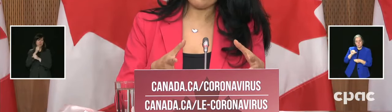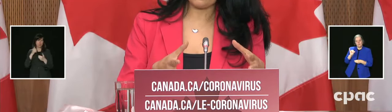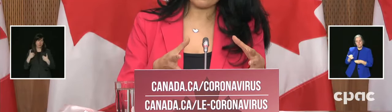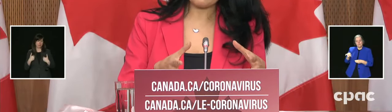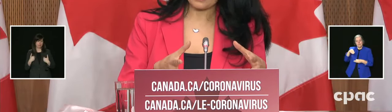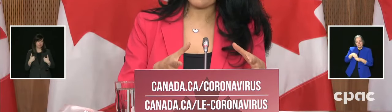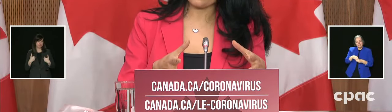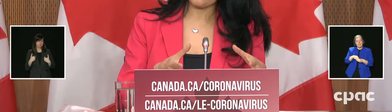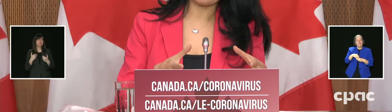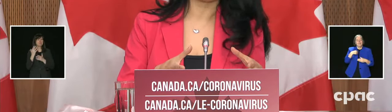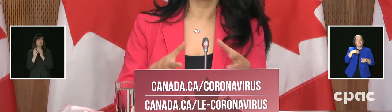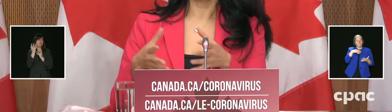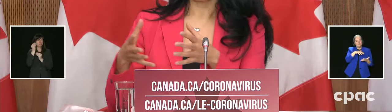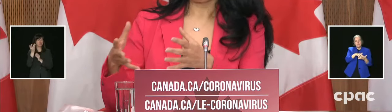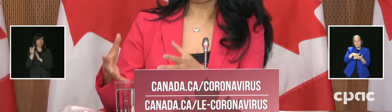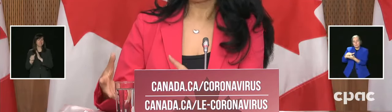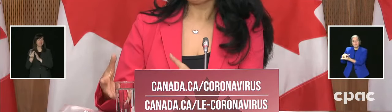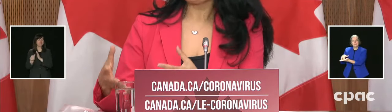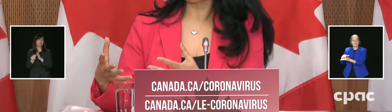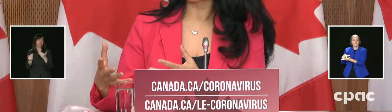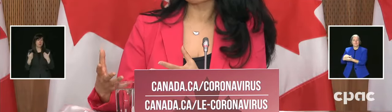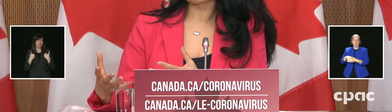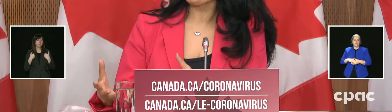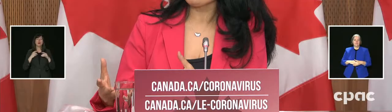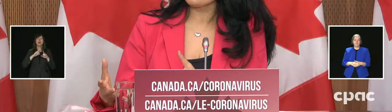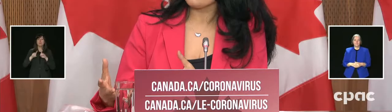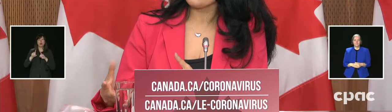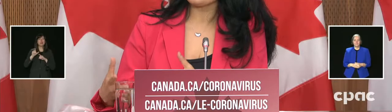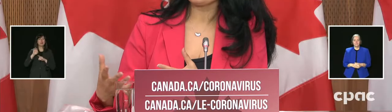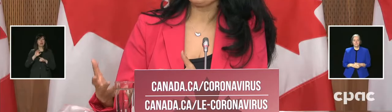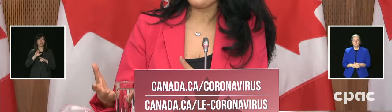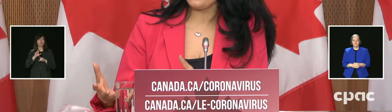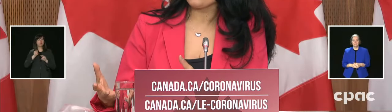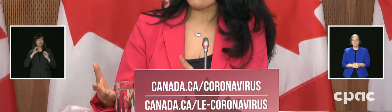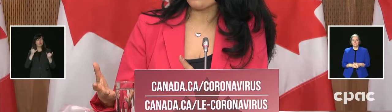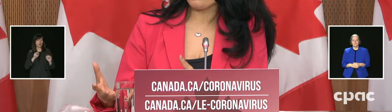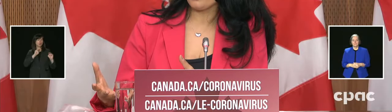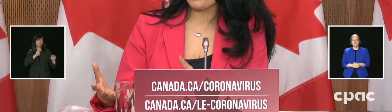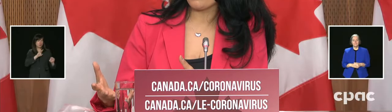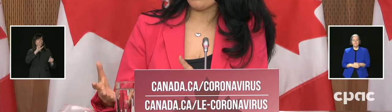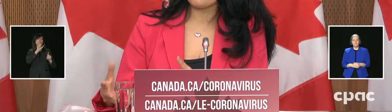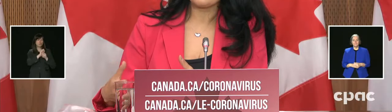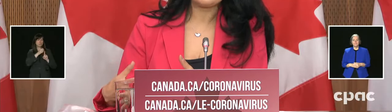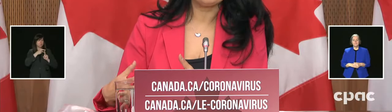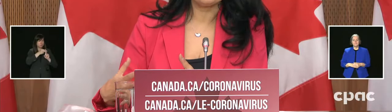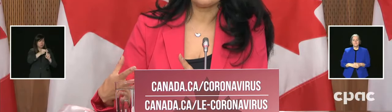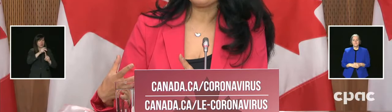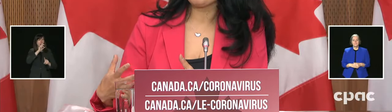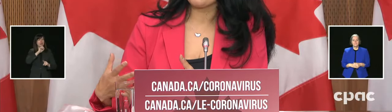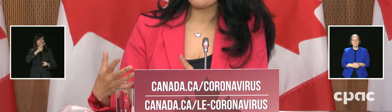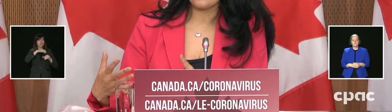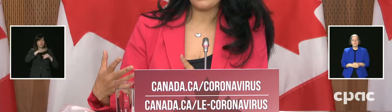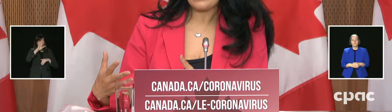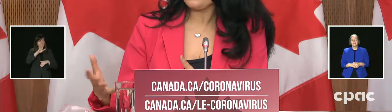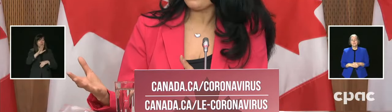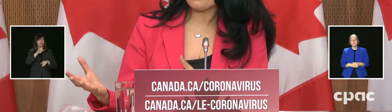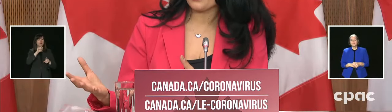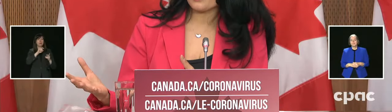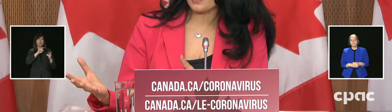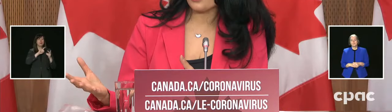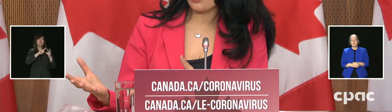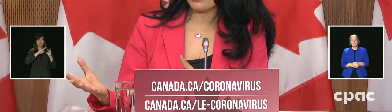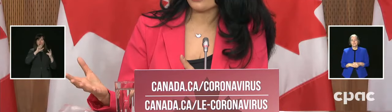some gaps in terms of that. But supplementing it with the real world evidence in age groups that were older, even in people that were